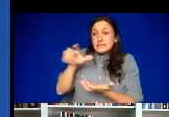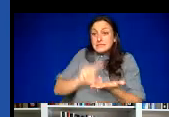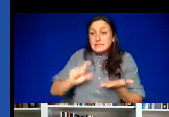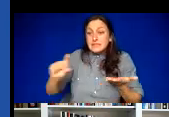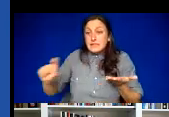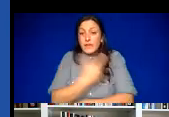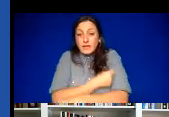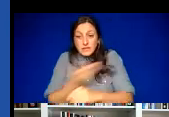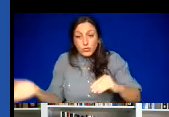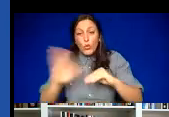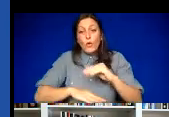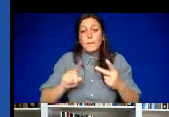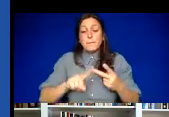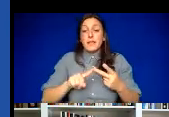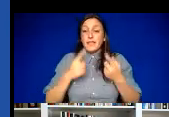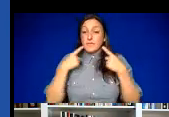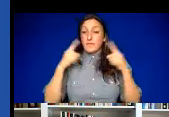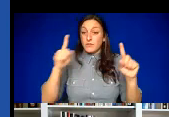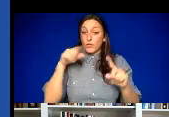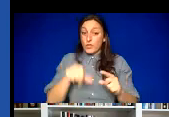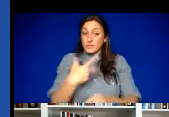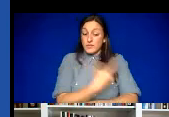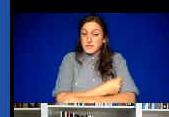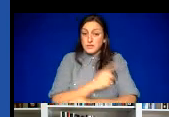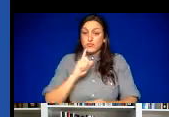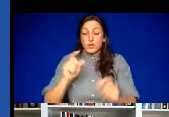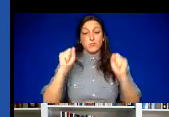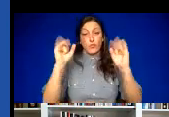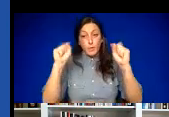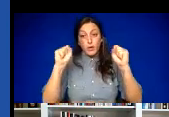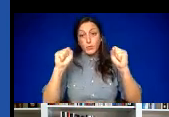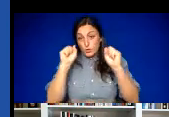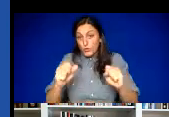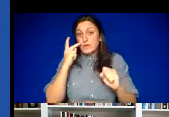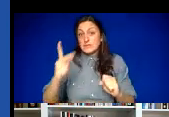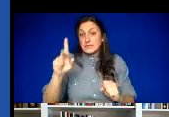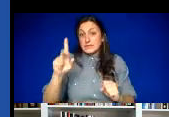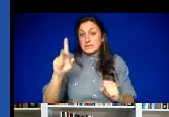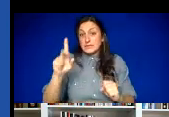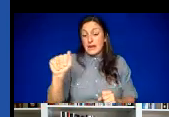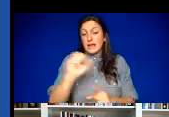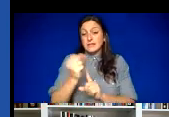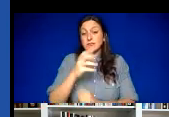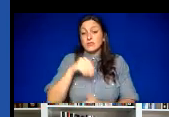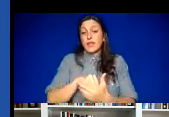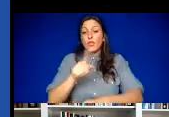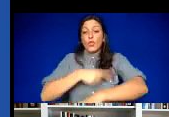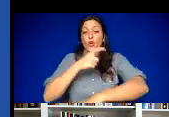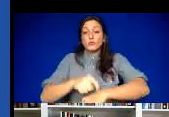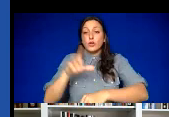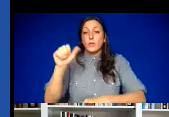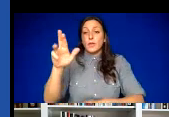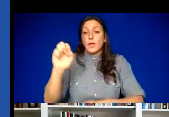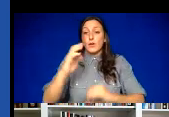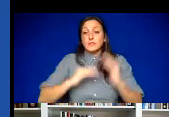vaccine is really quite remarkable. You can see the data in cases in our long-term care facilities and how much they